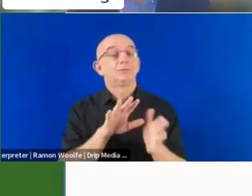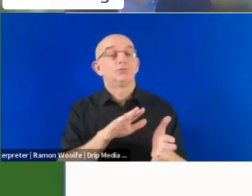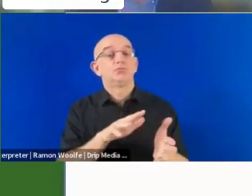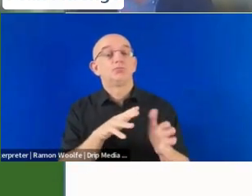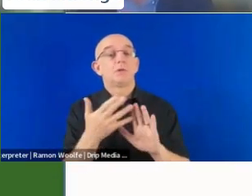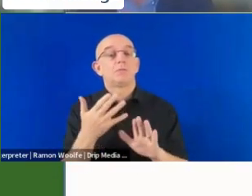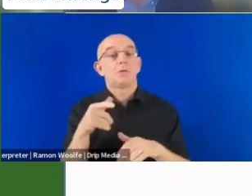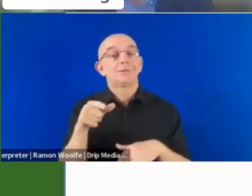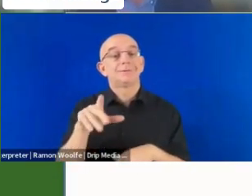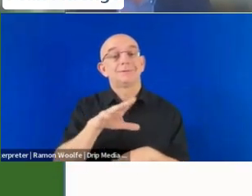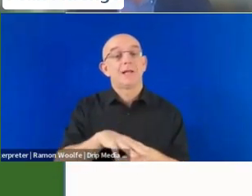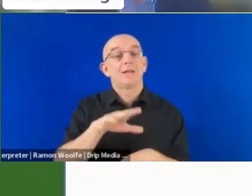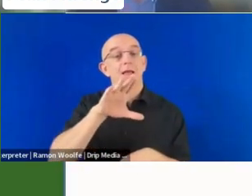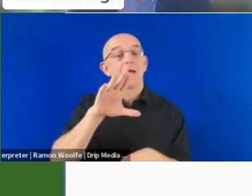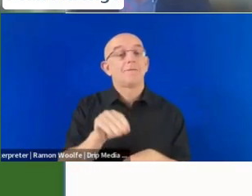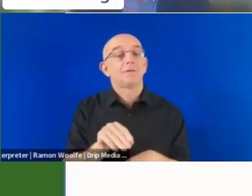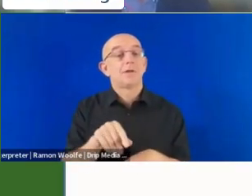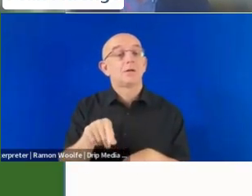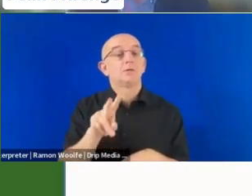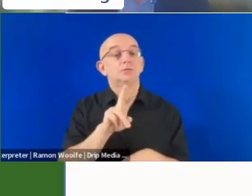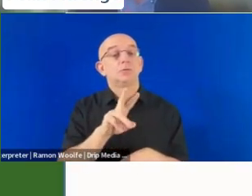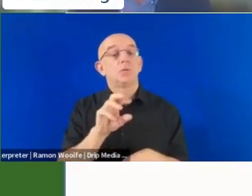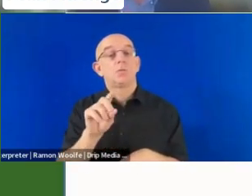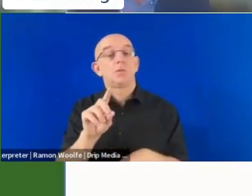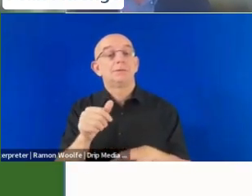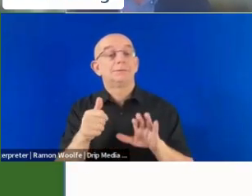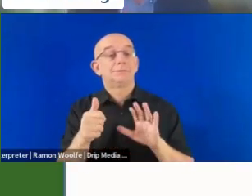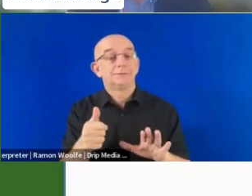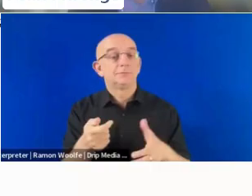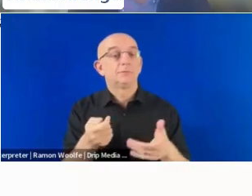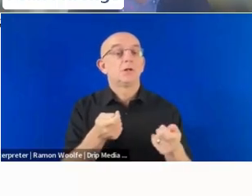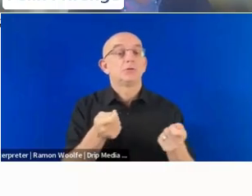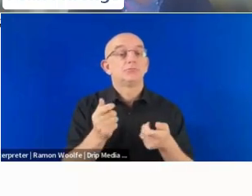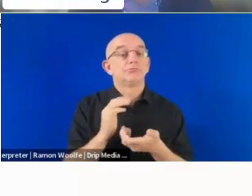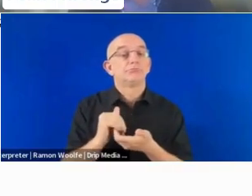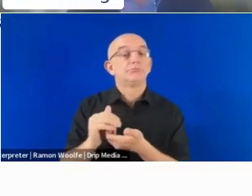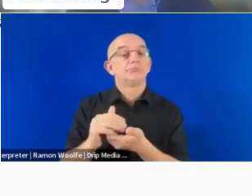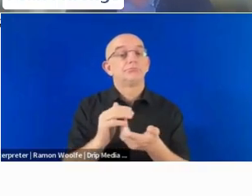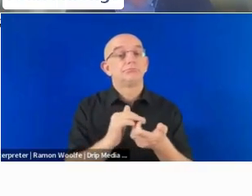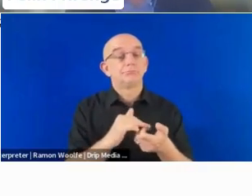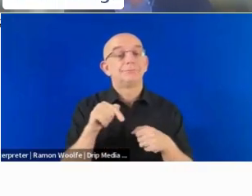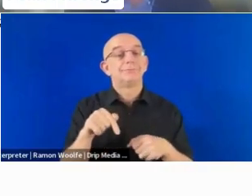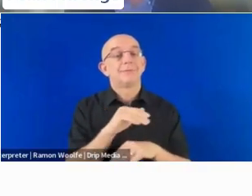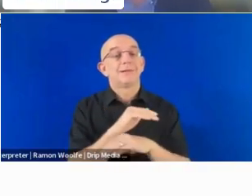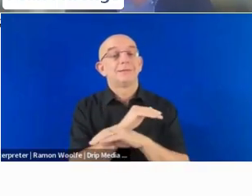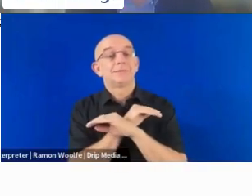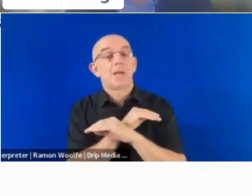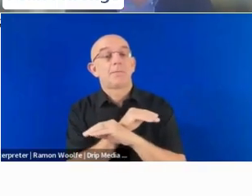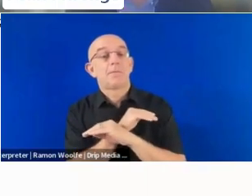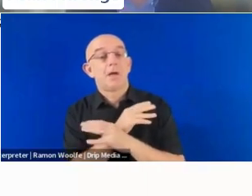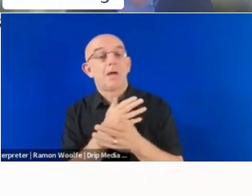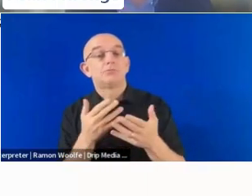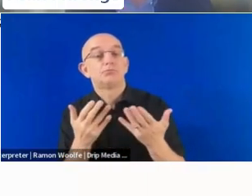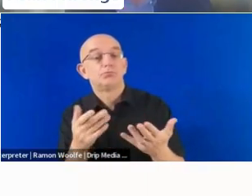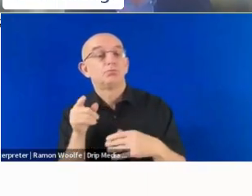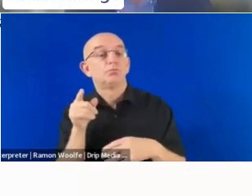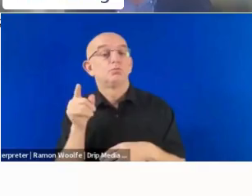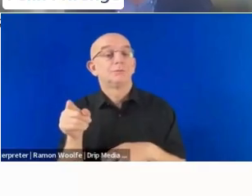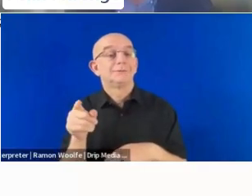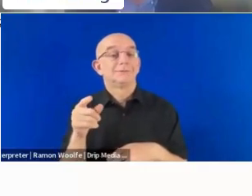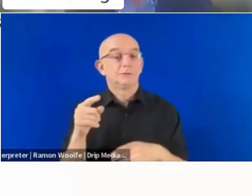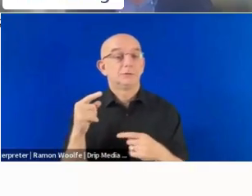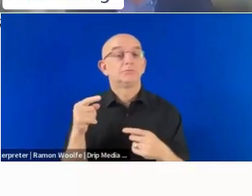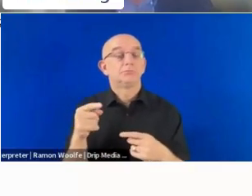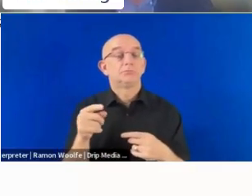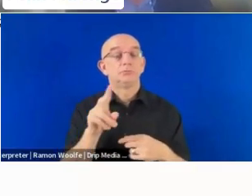2016. All the coordinating activities were in Zambia and have been in Zambia since.